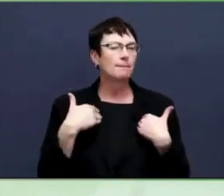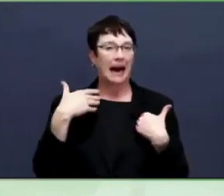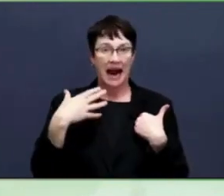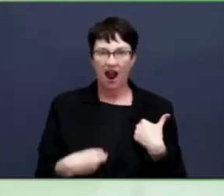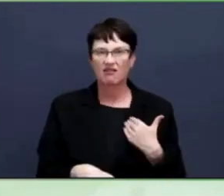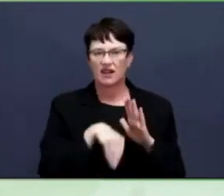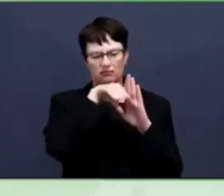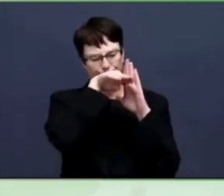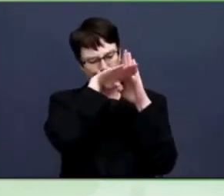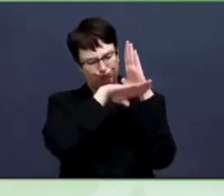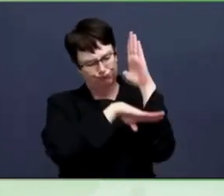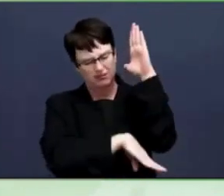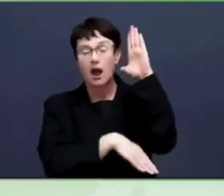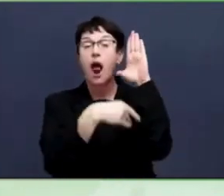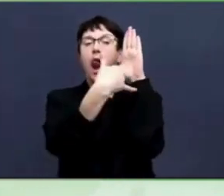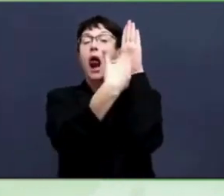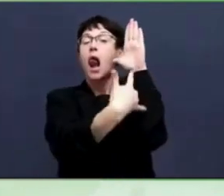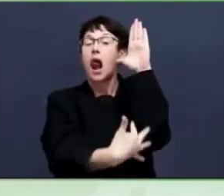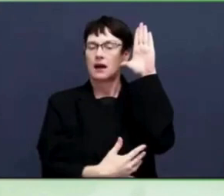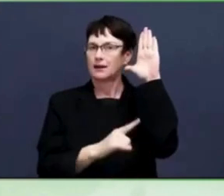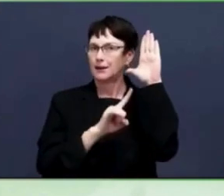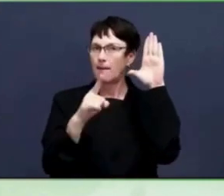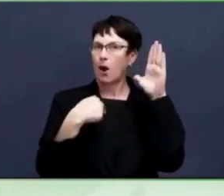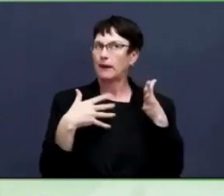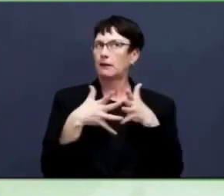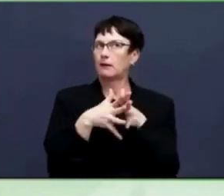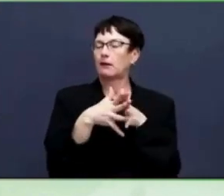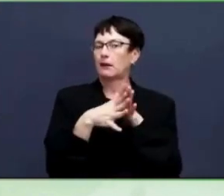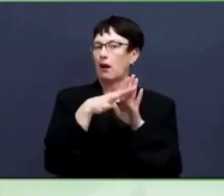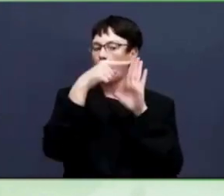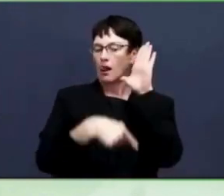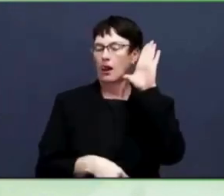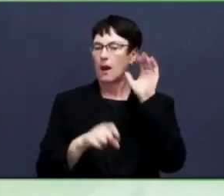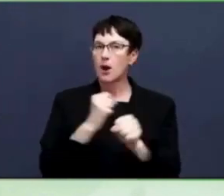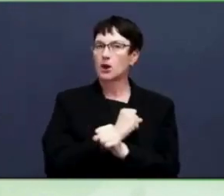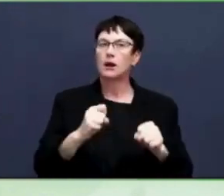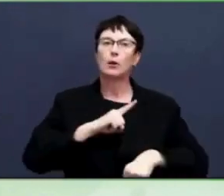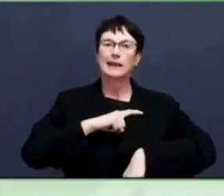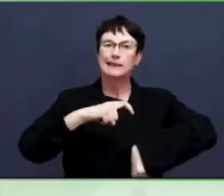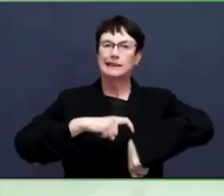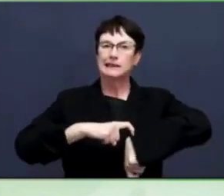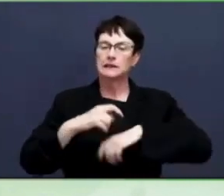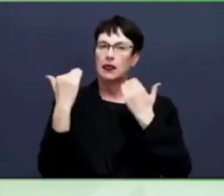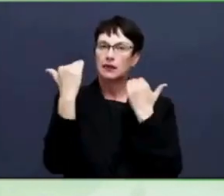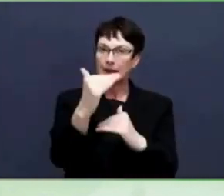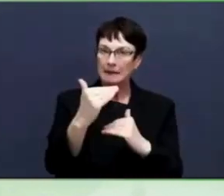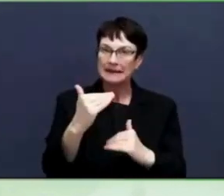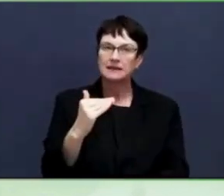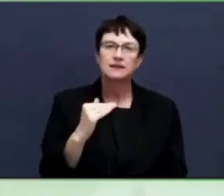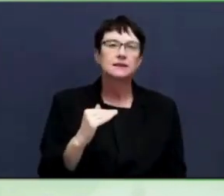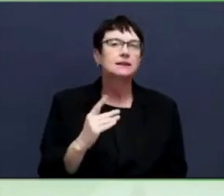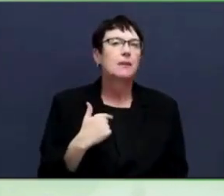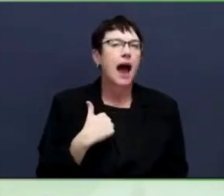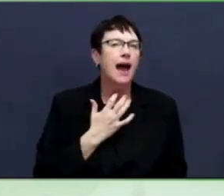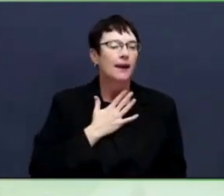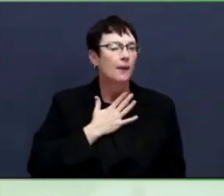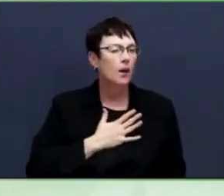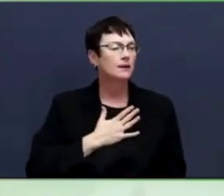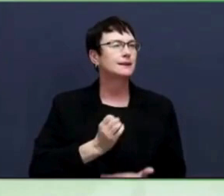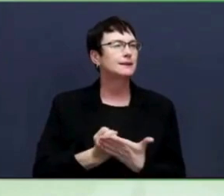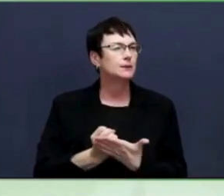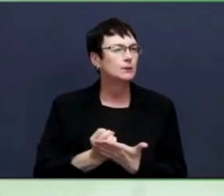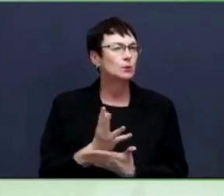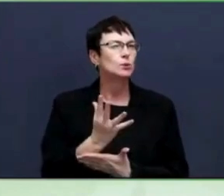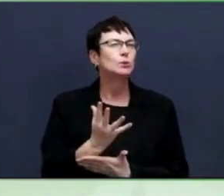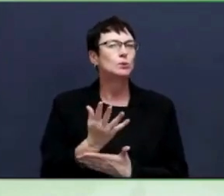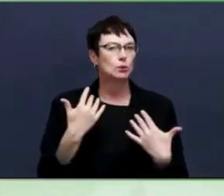unintended consequences of HR technology, with and without AI, are addressed, hundreds of millions worldwide